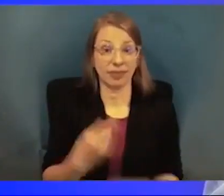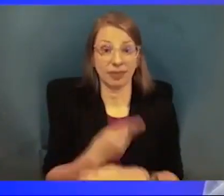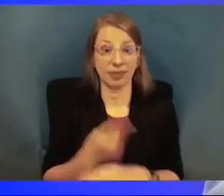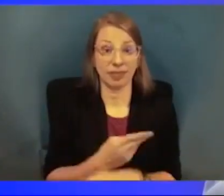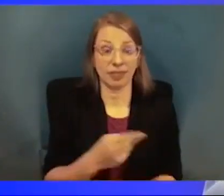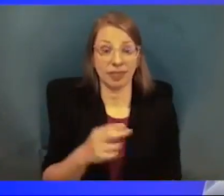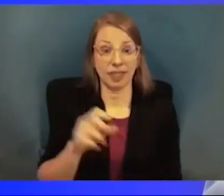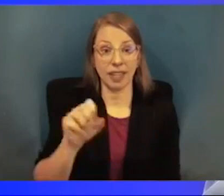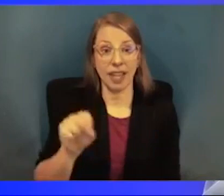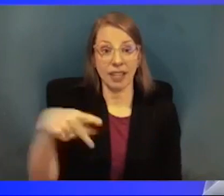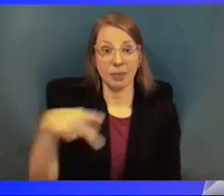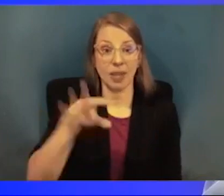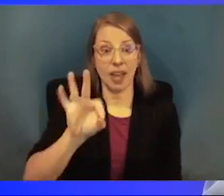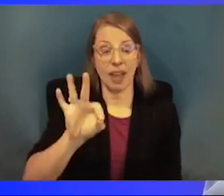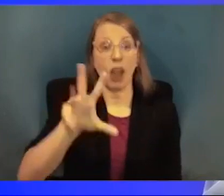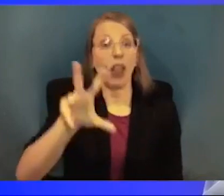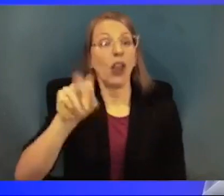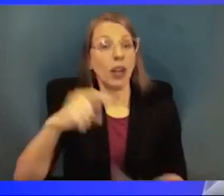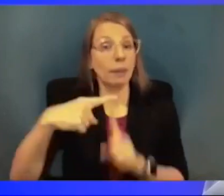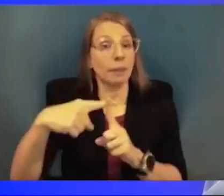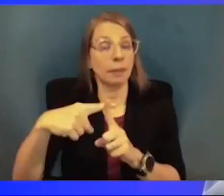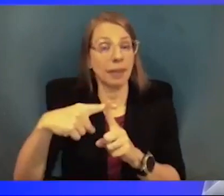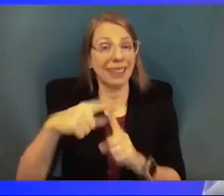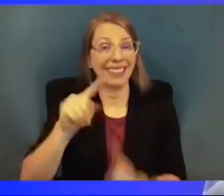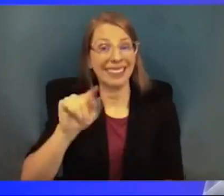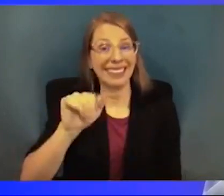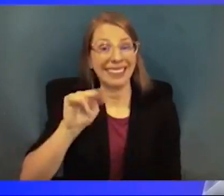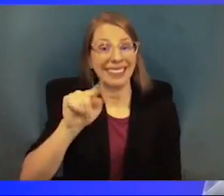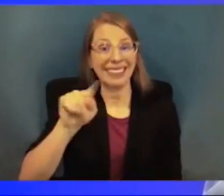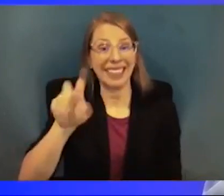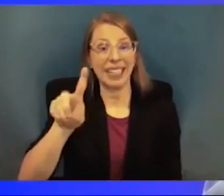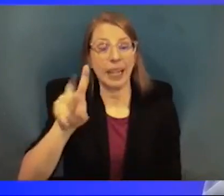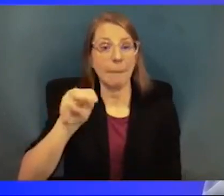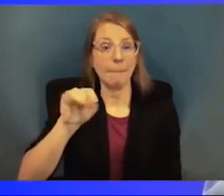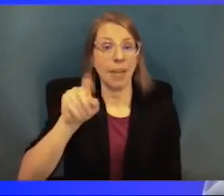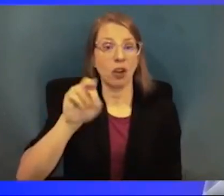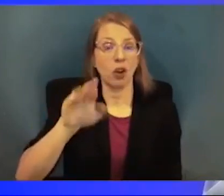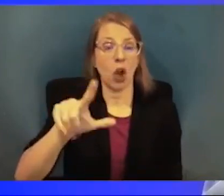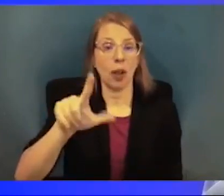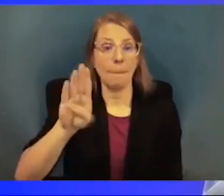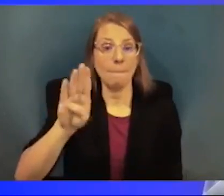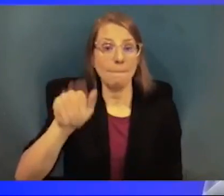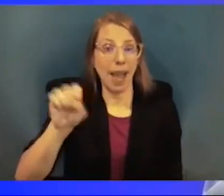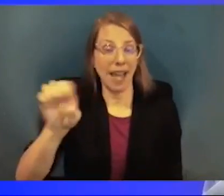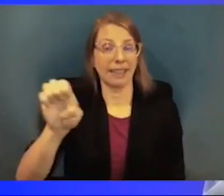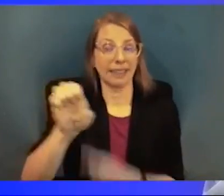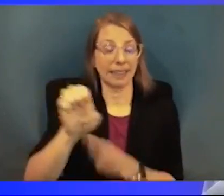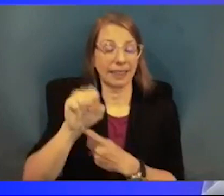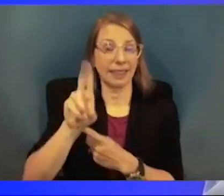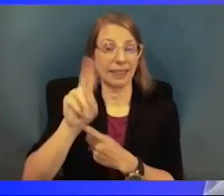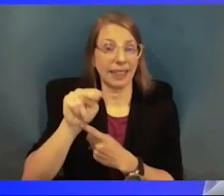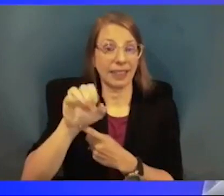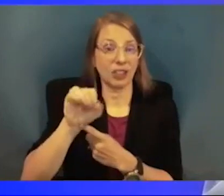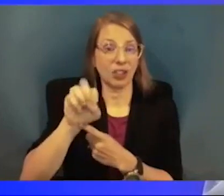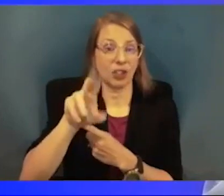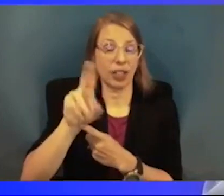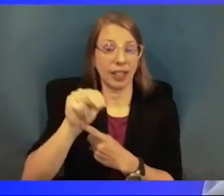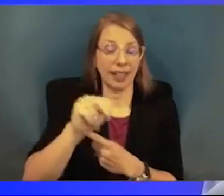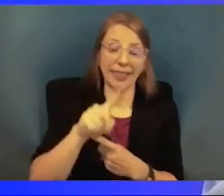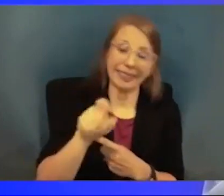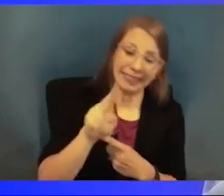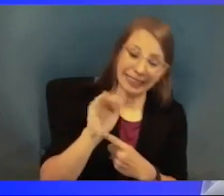SPF 30 plus tinted mineral-based sunscreen. So the mineral-based sunscreens are zinc, titanium